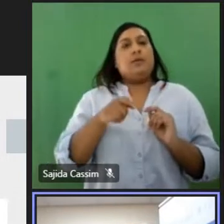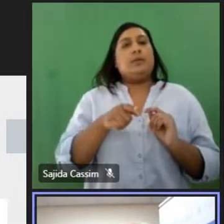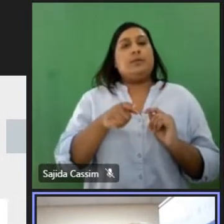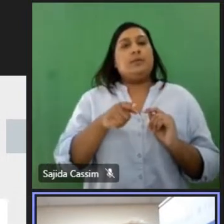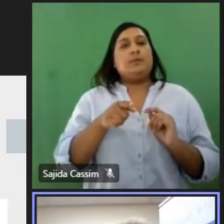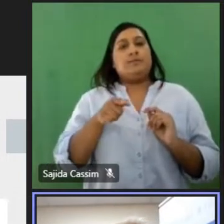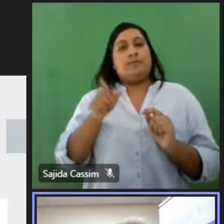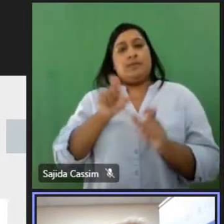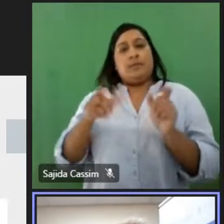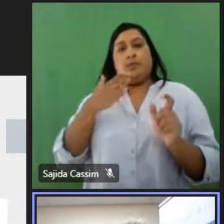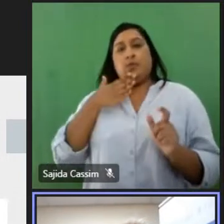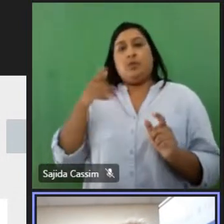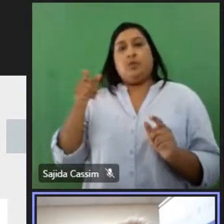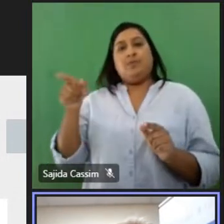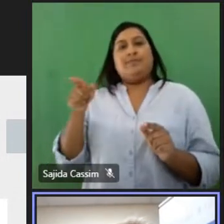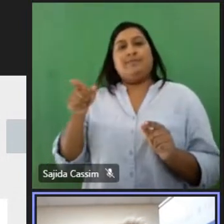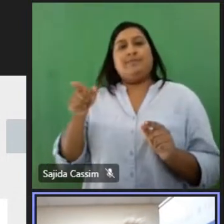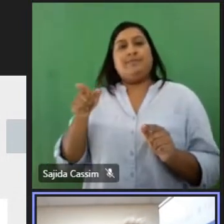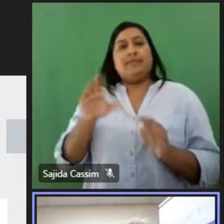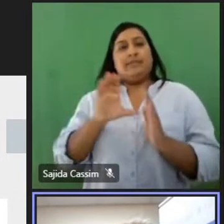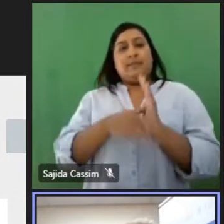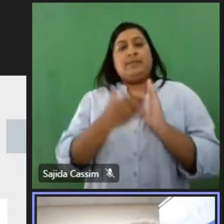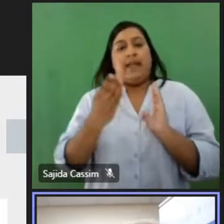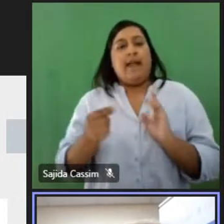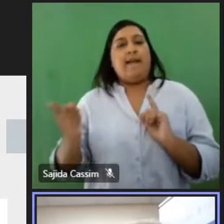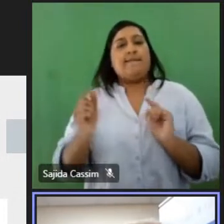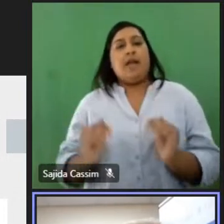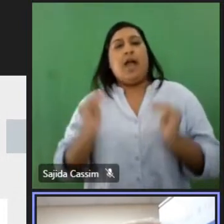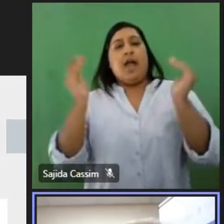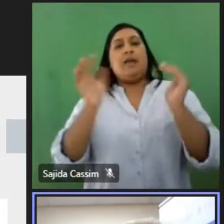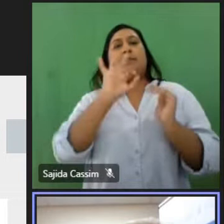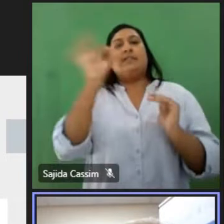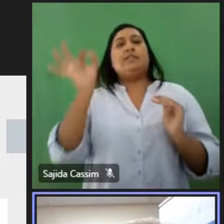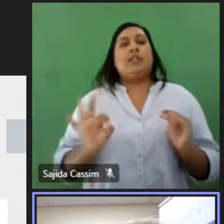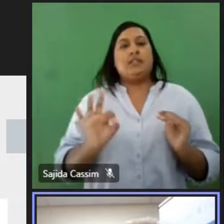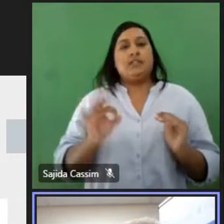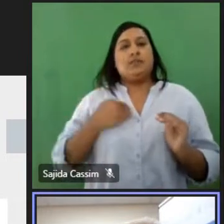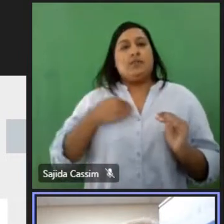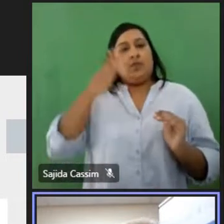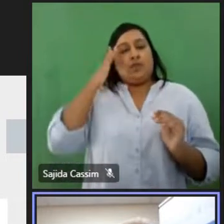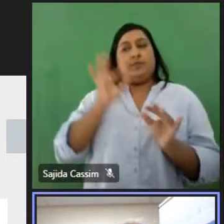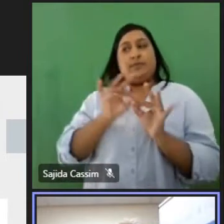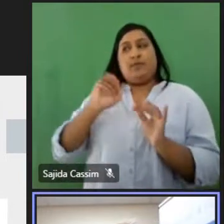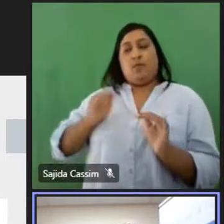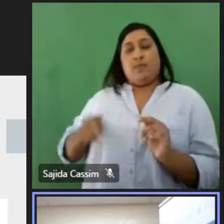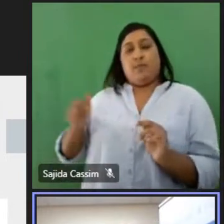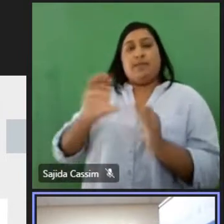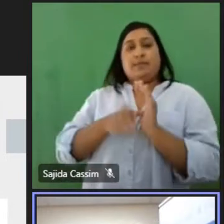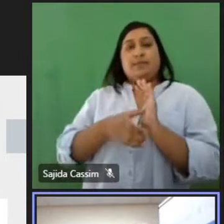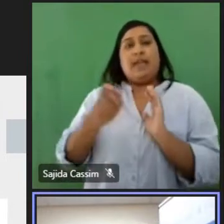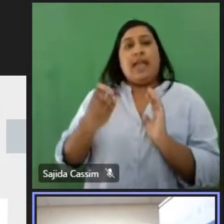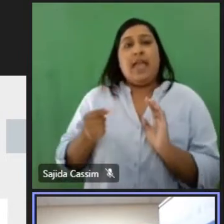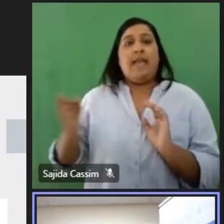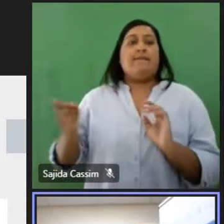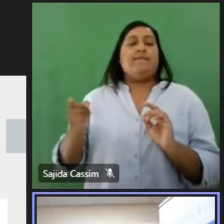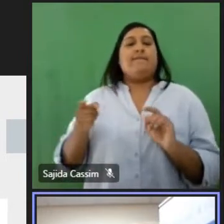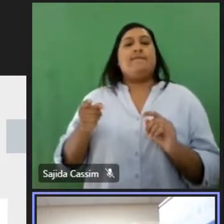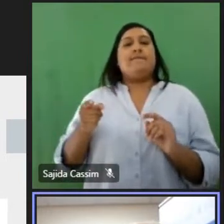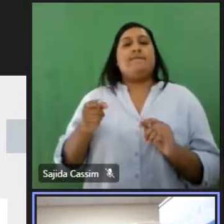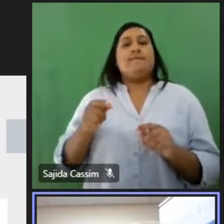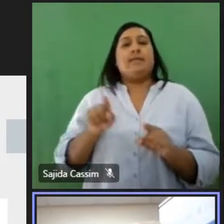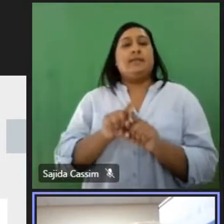than national average. From other studies, we know that this is particular women with disabilities and that this is driven by gender-based